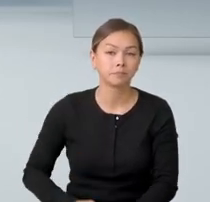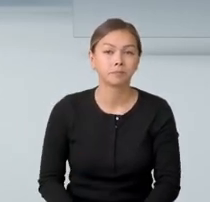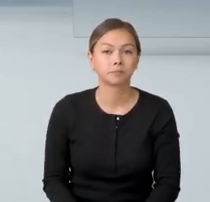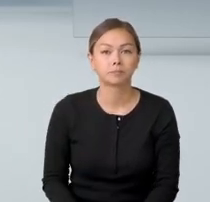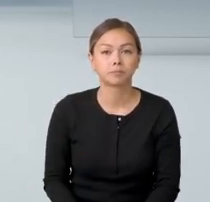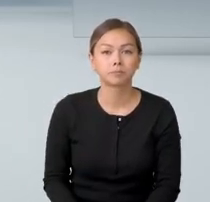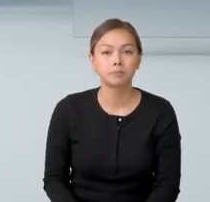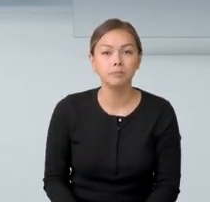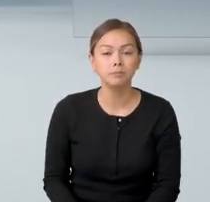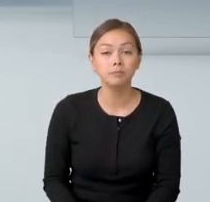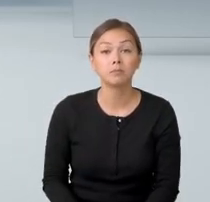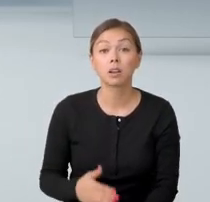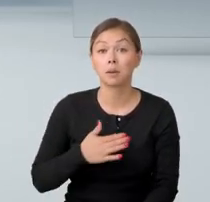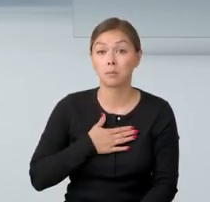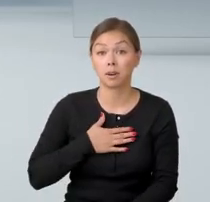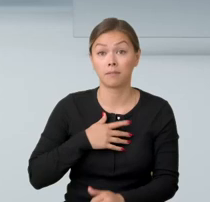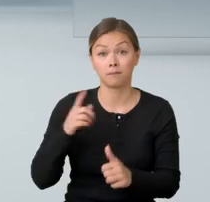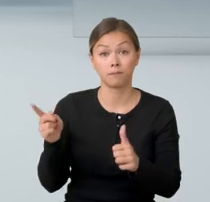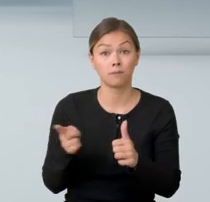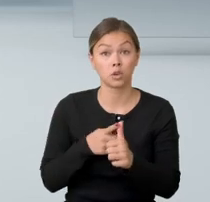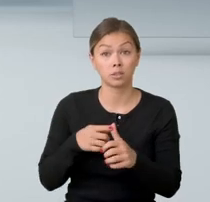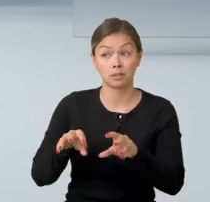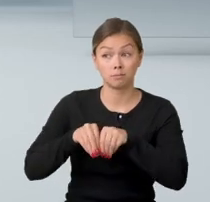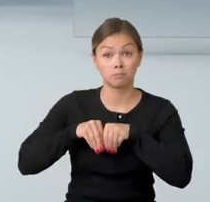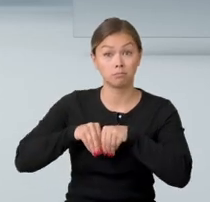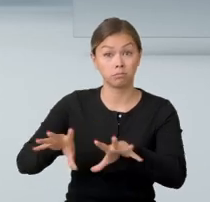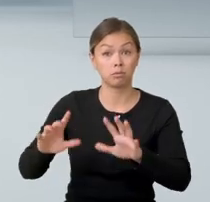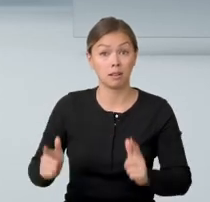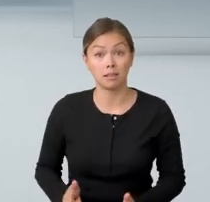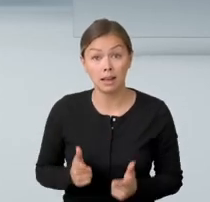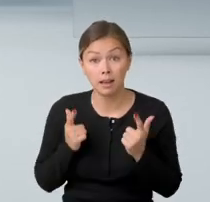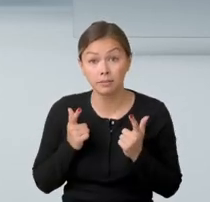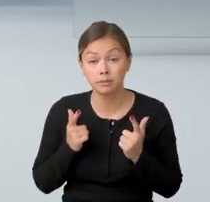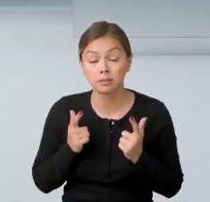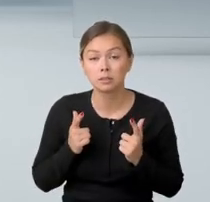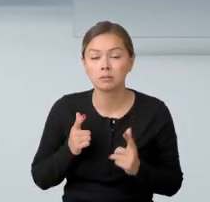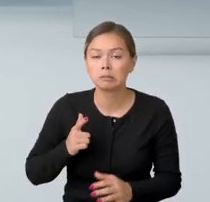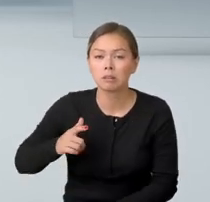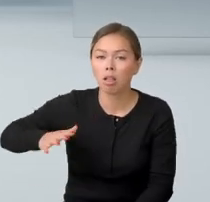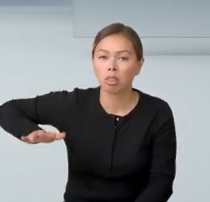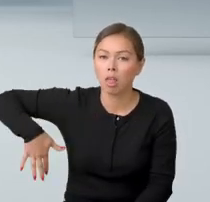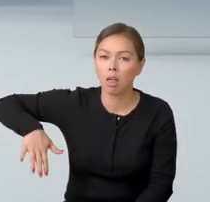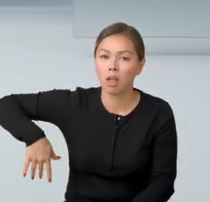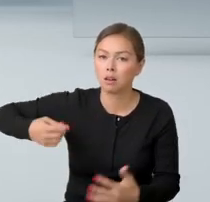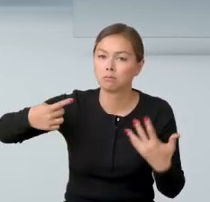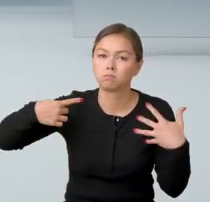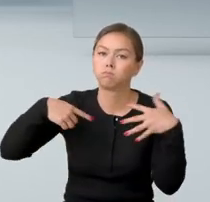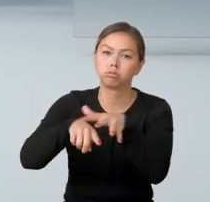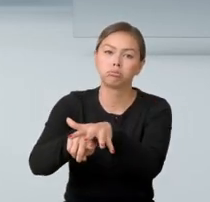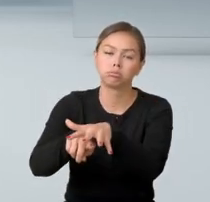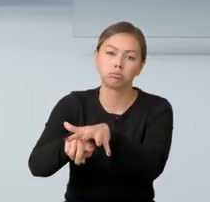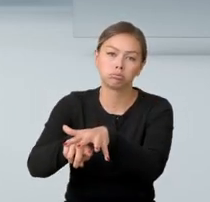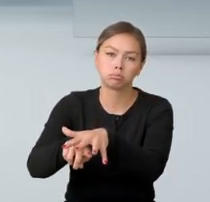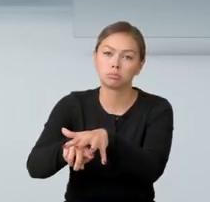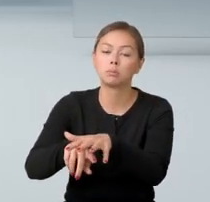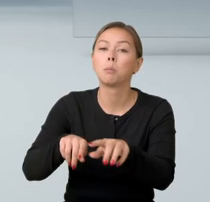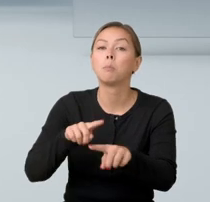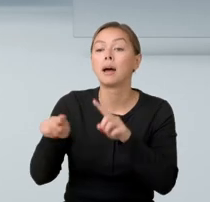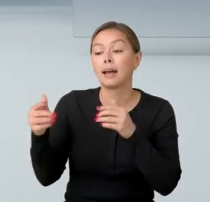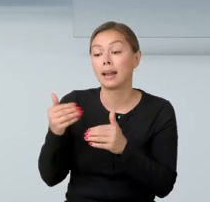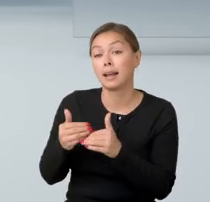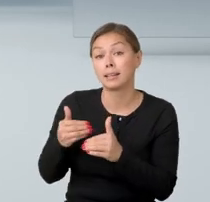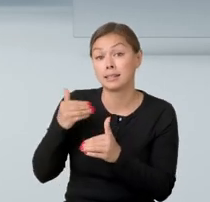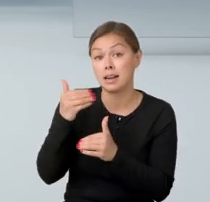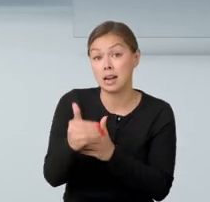from Microsoft reality and in my first go live we don't have any kind of